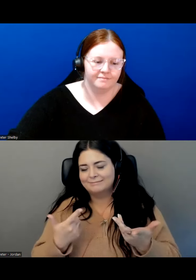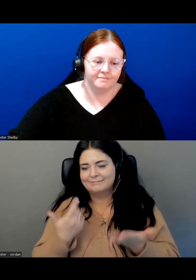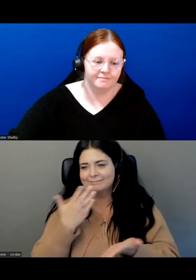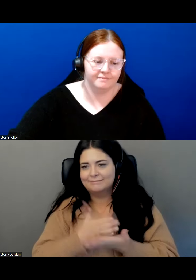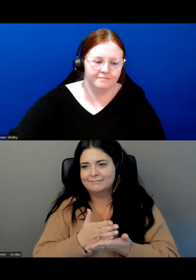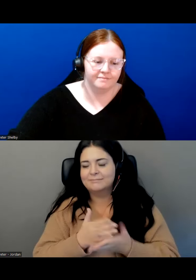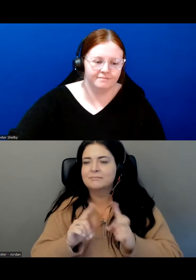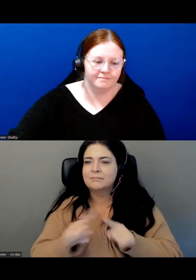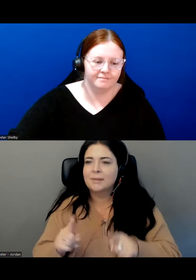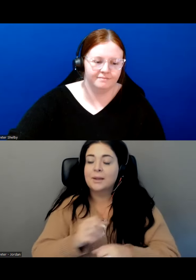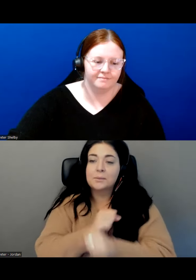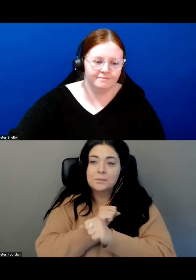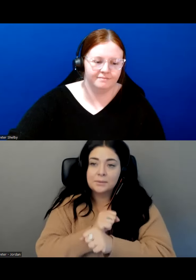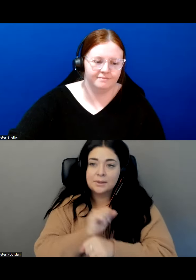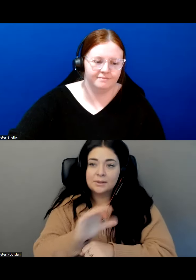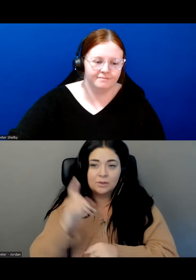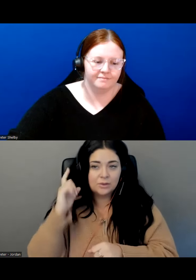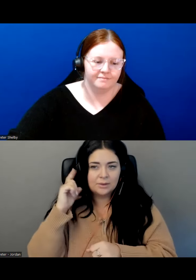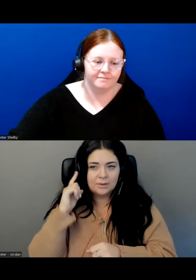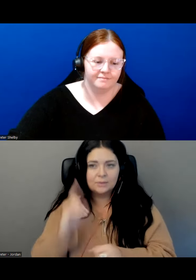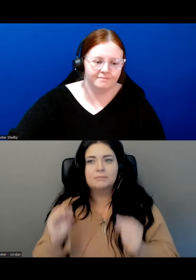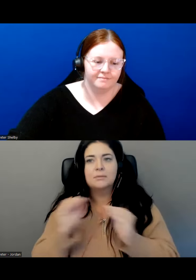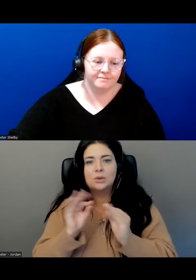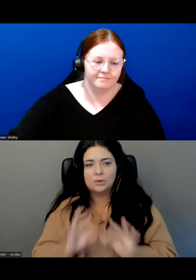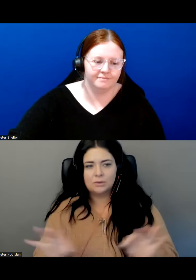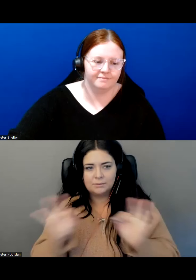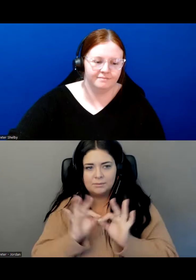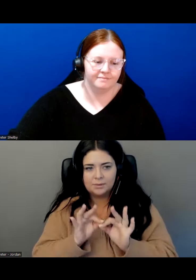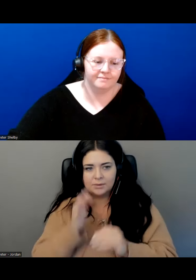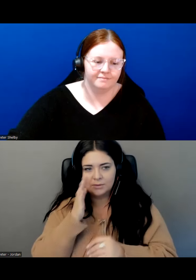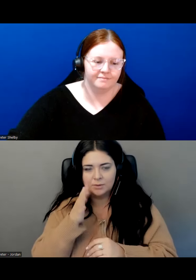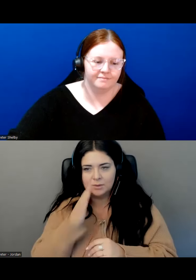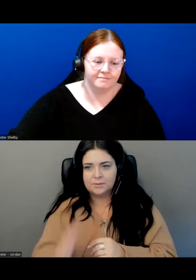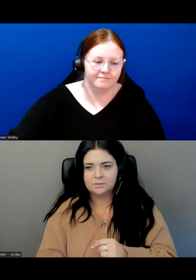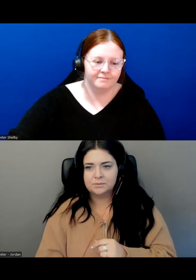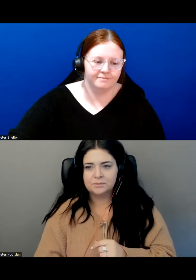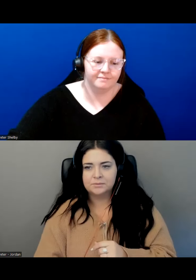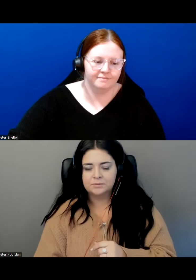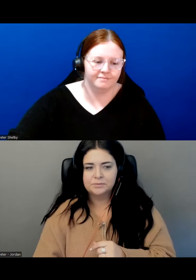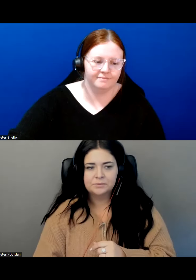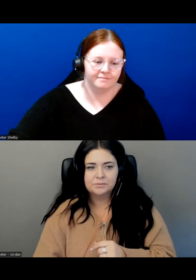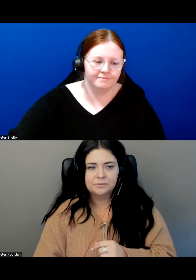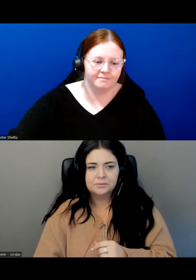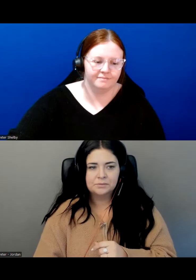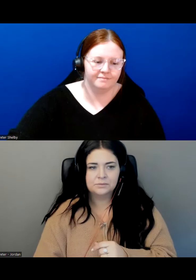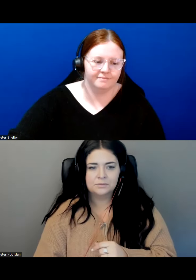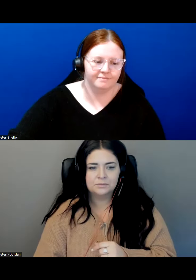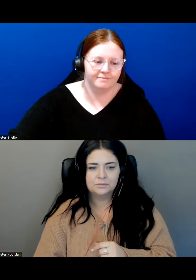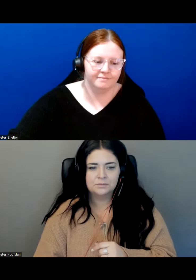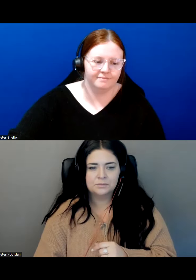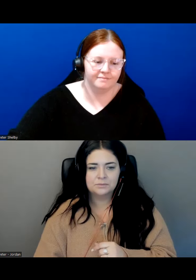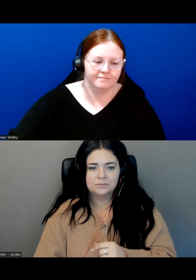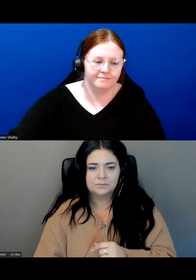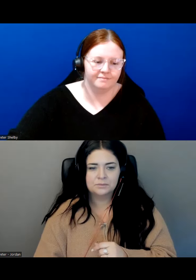protecting your hearing is even more important. If you know that there's hearing loss in your family, you might be